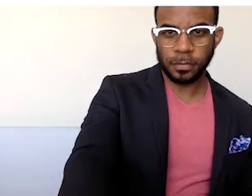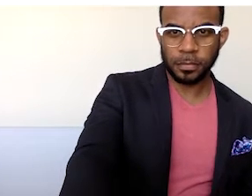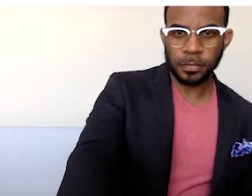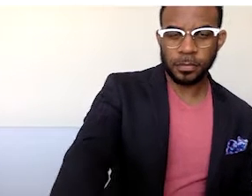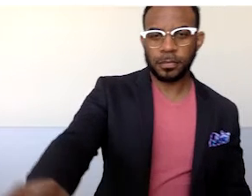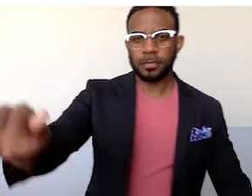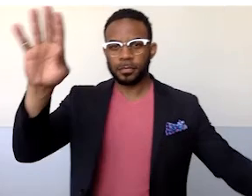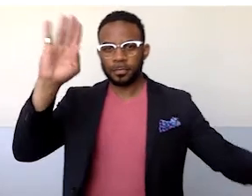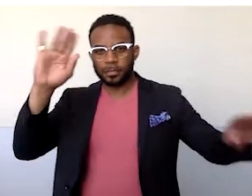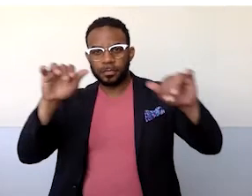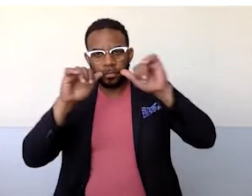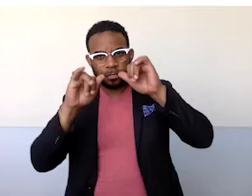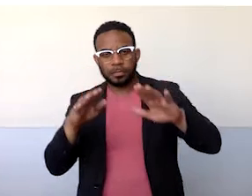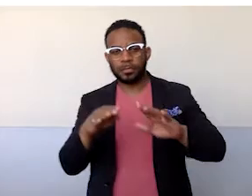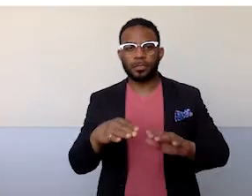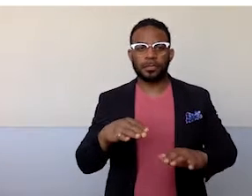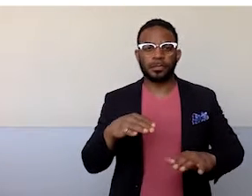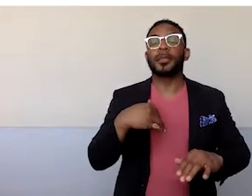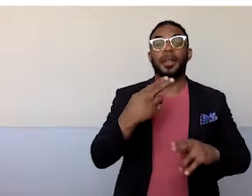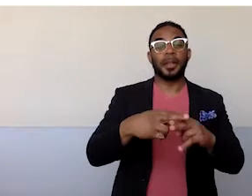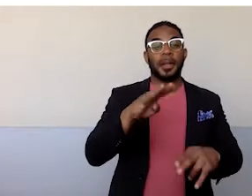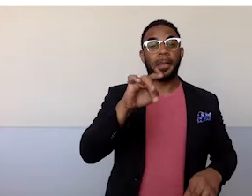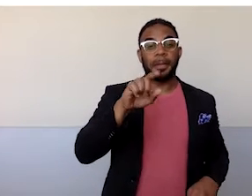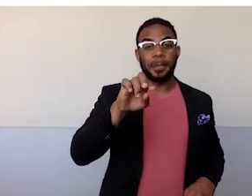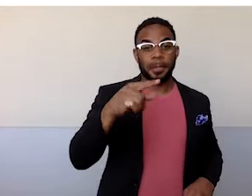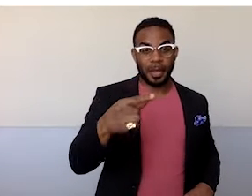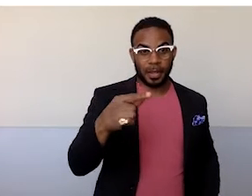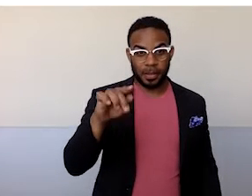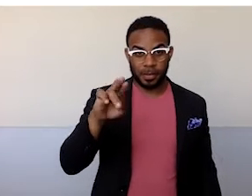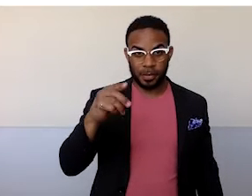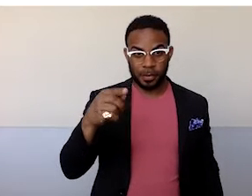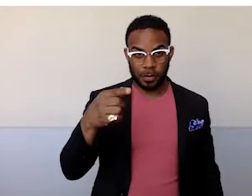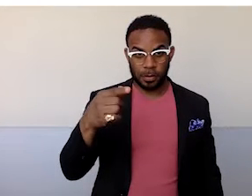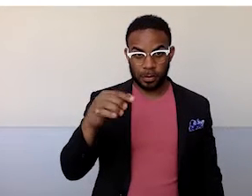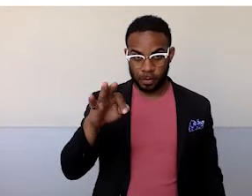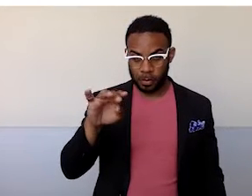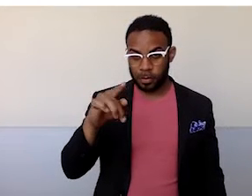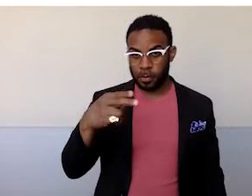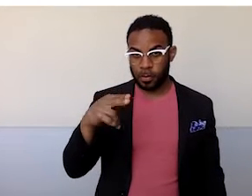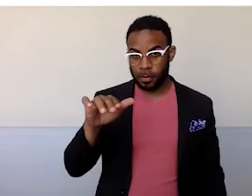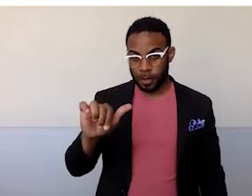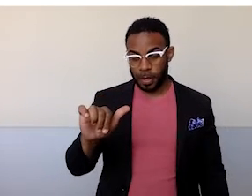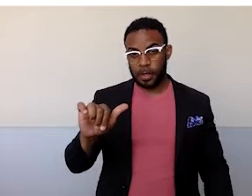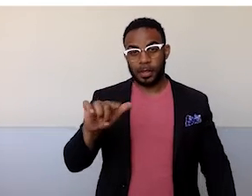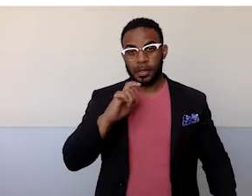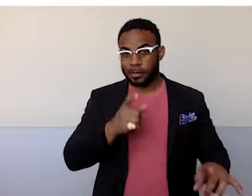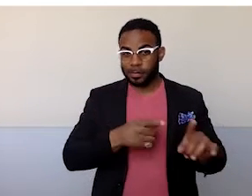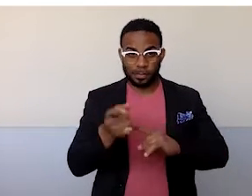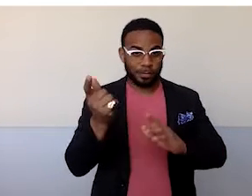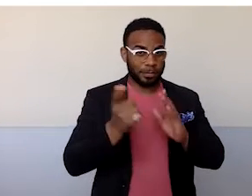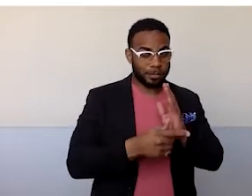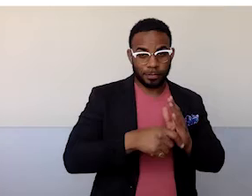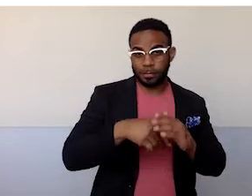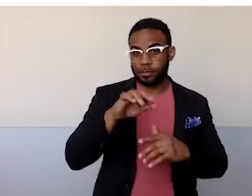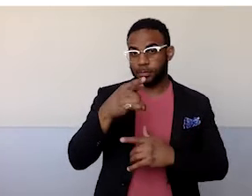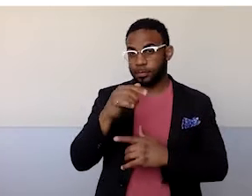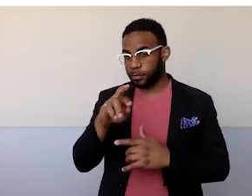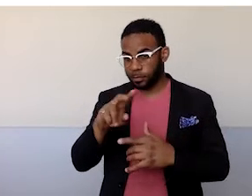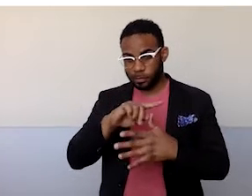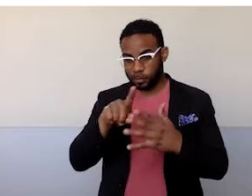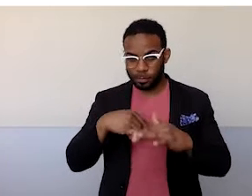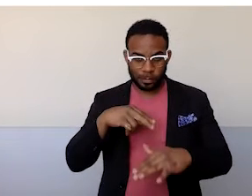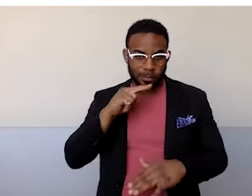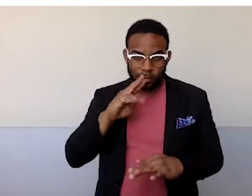Blessing Krofegha, software engineer, a technical author at Smashing Magazine and Log Rockets. Of course,